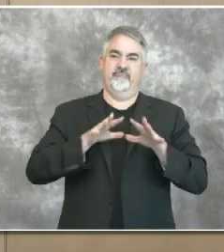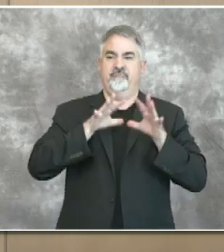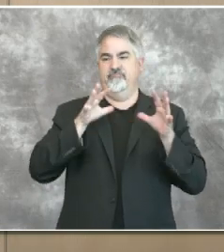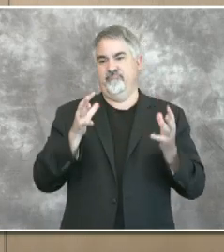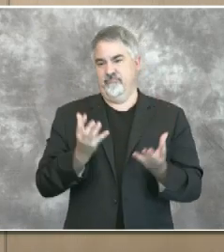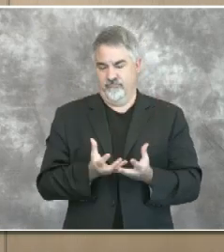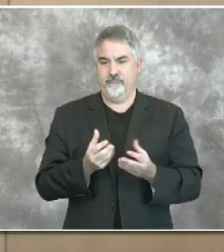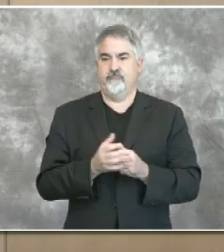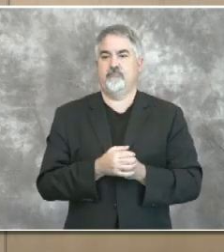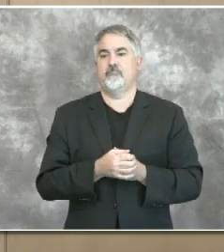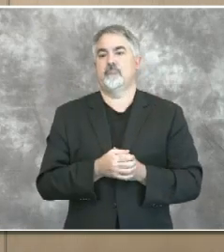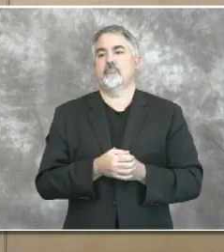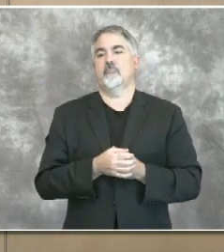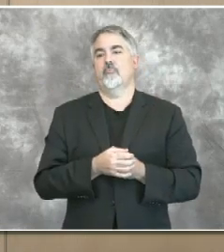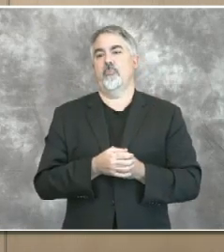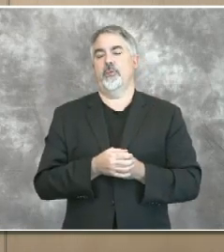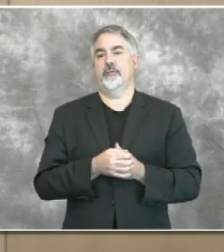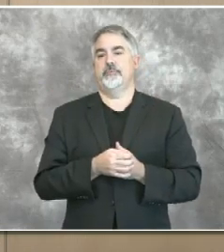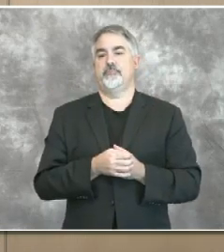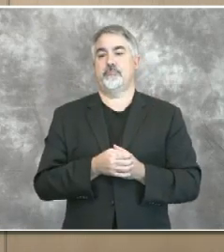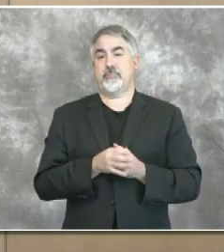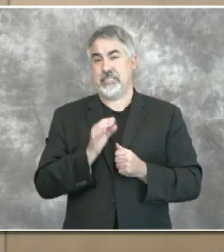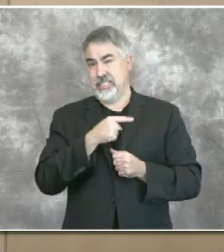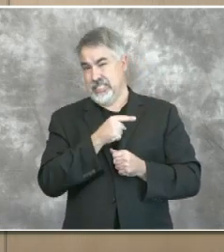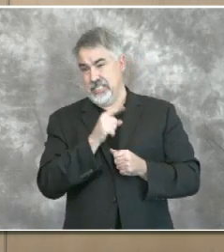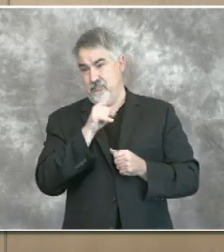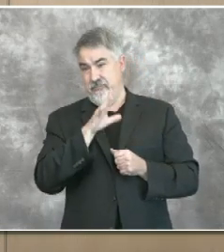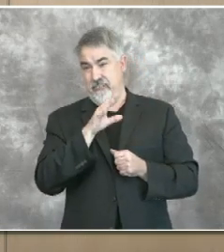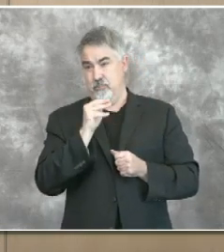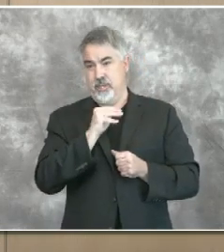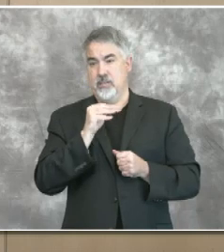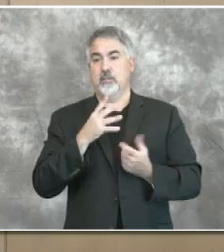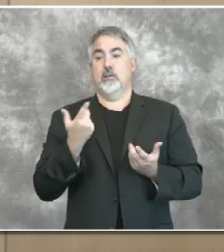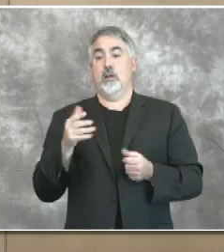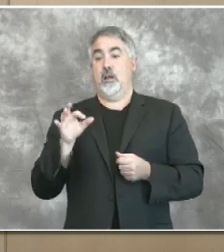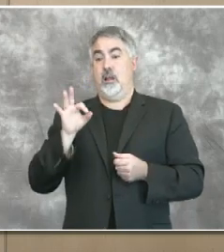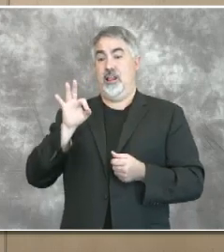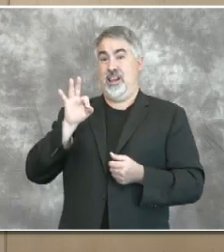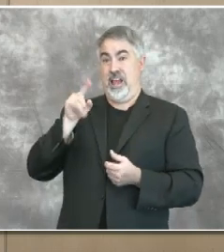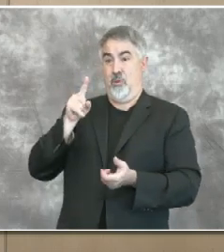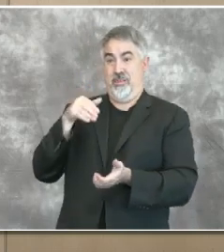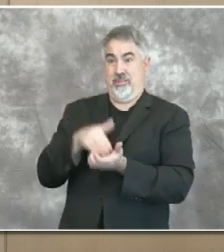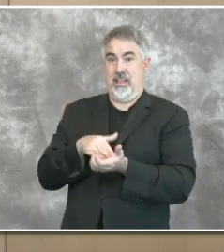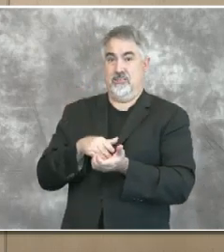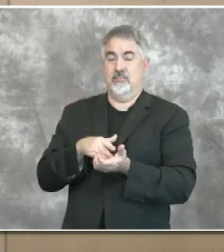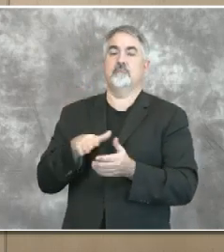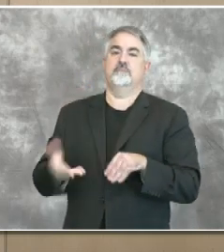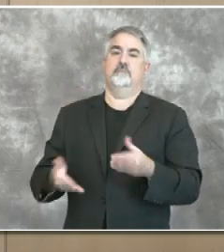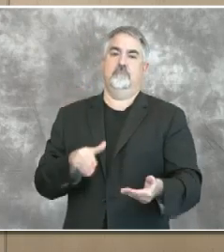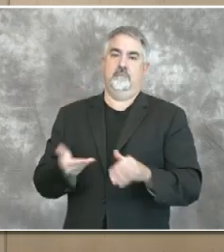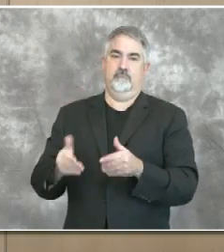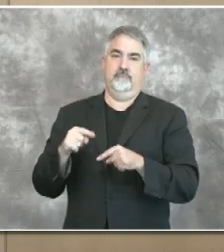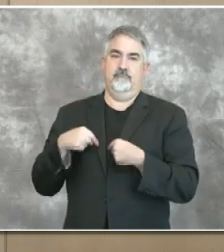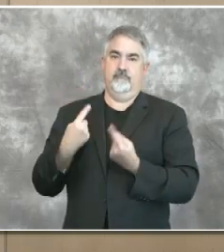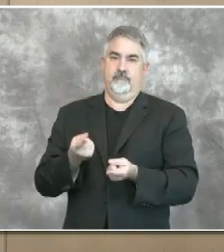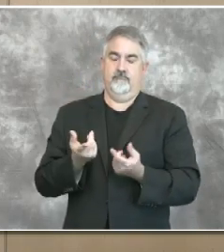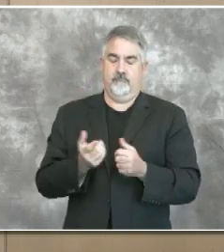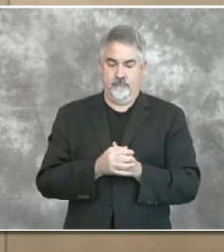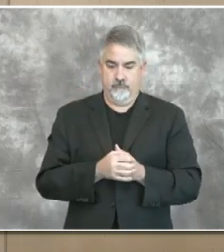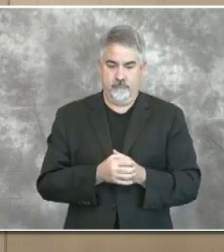includes almost 91,800 deaths. Nationwide, there